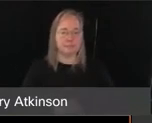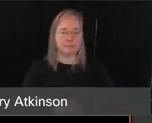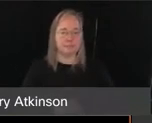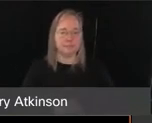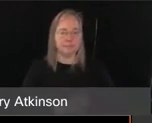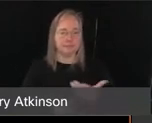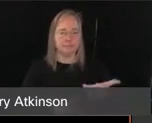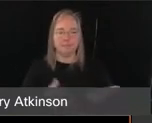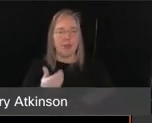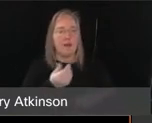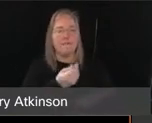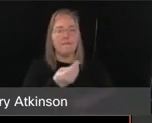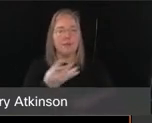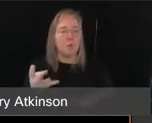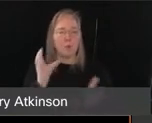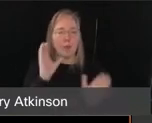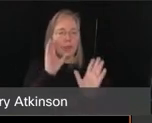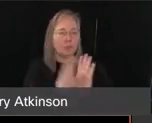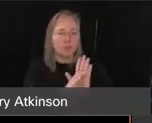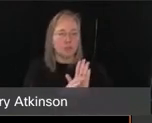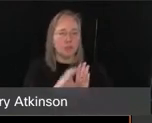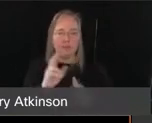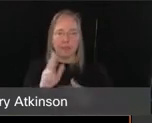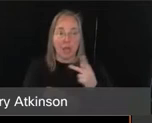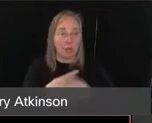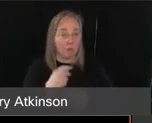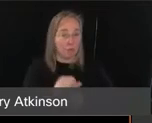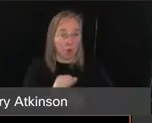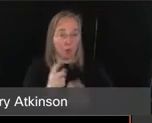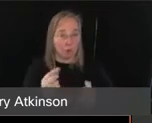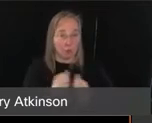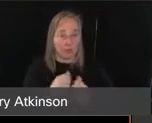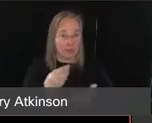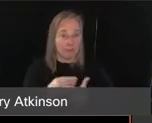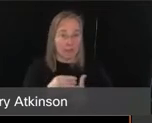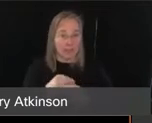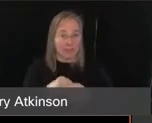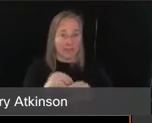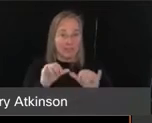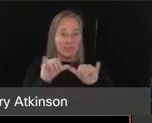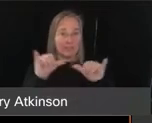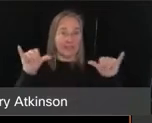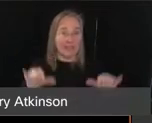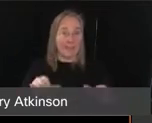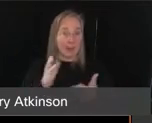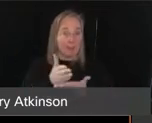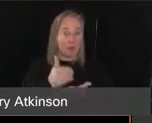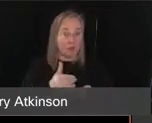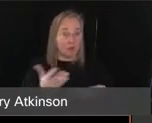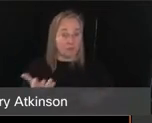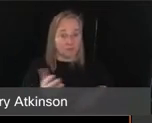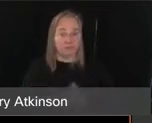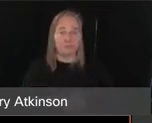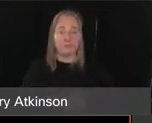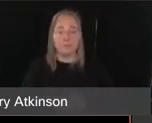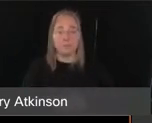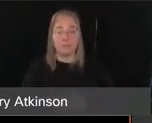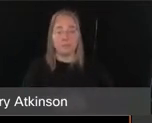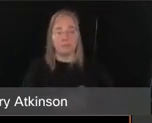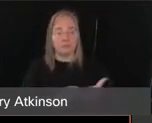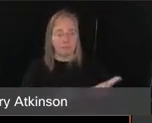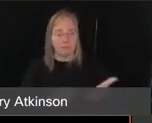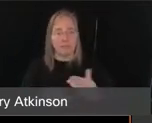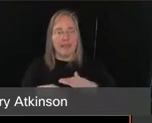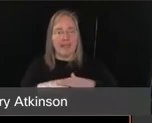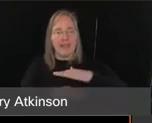Just a few images of the kind of work we do with the money that's in our systemic budget. We do